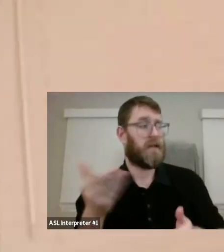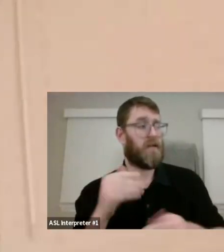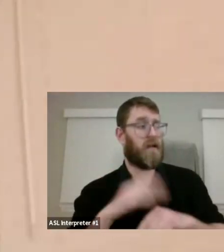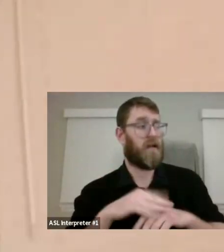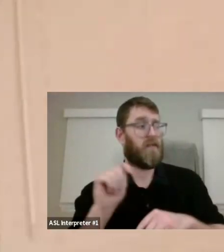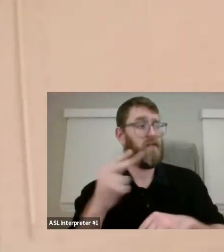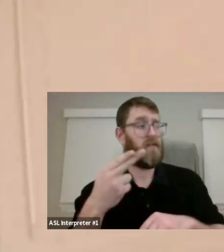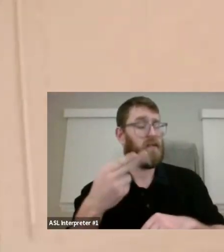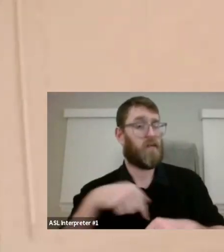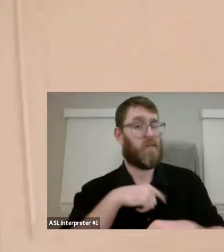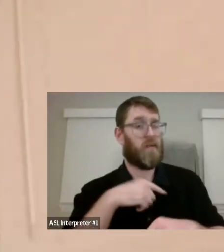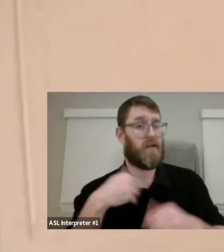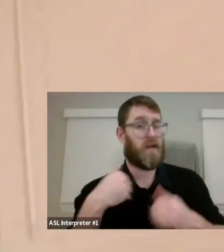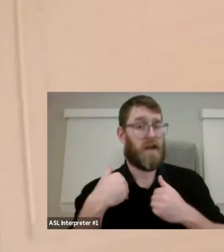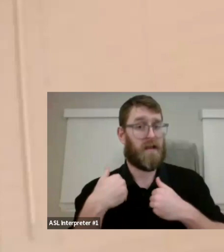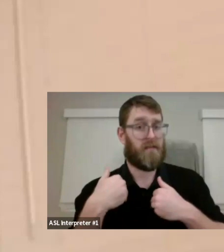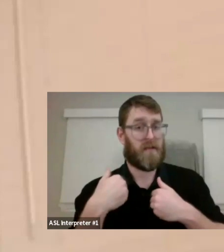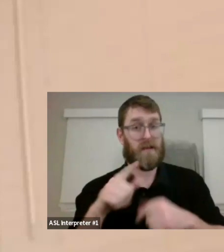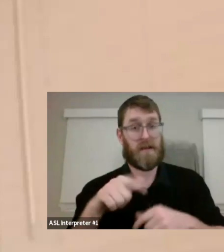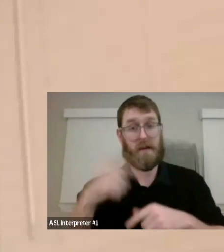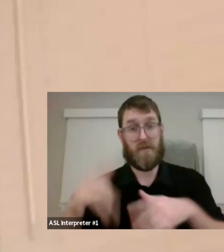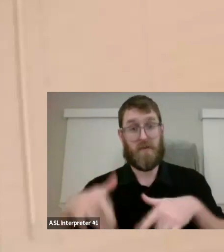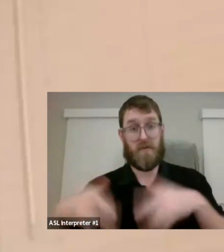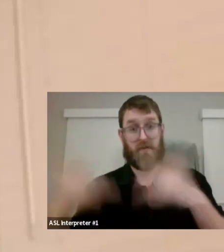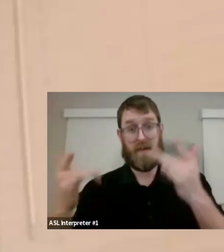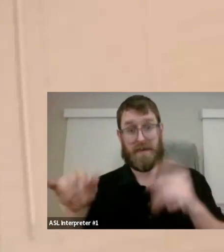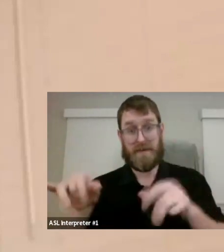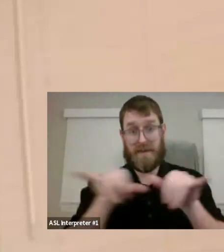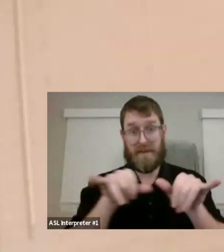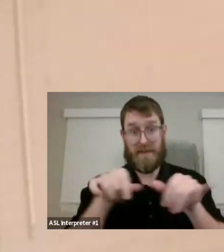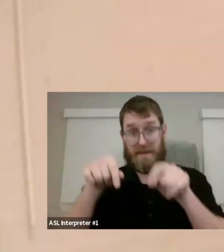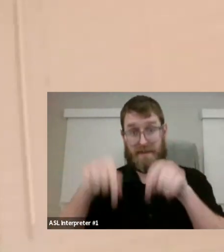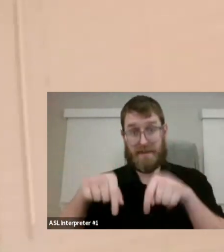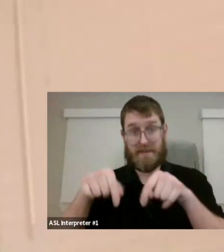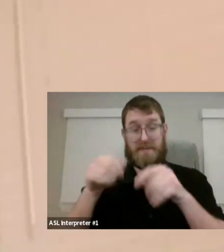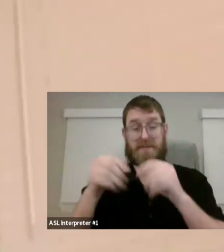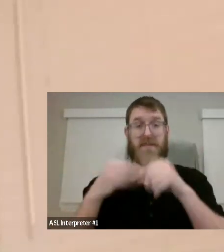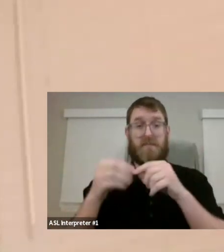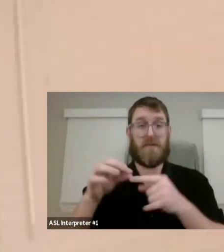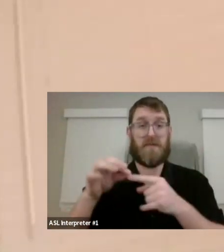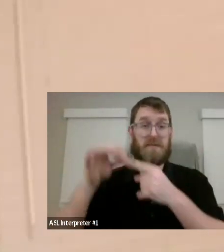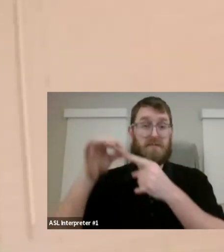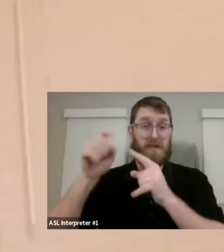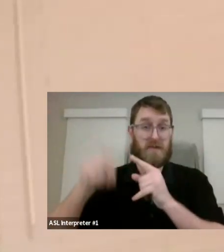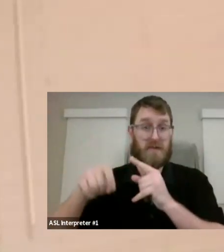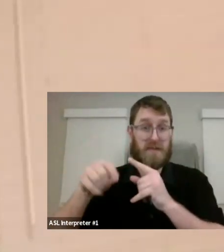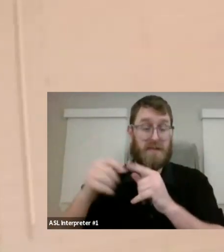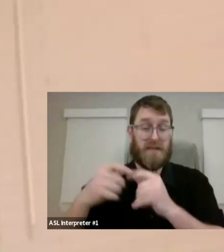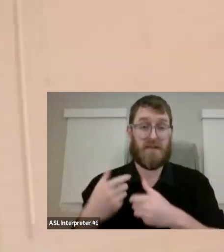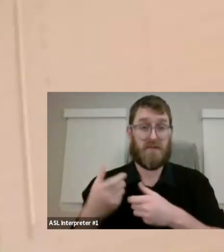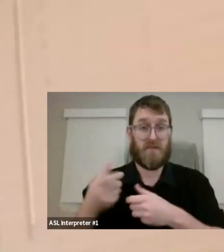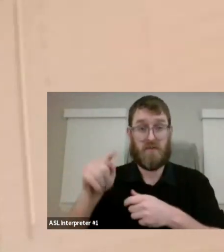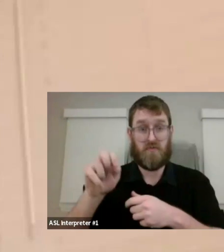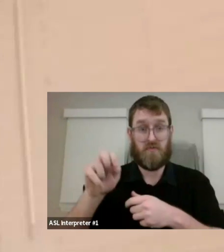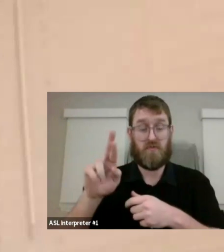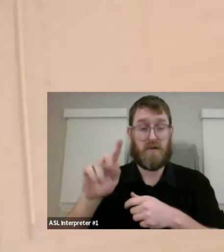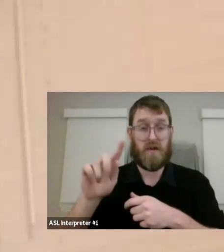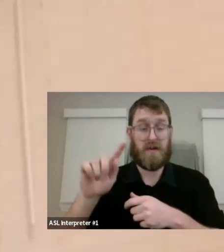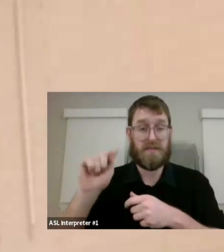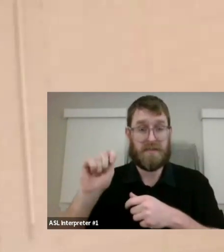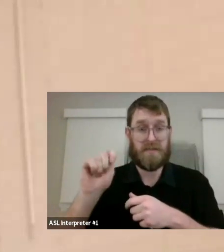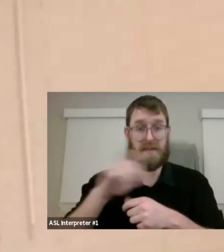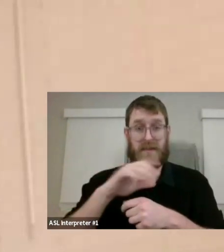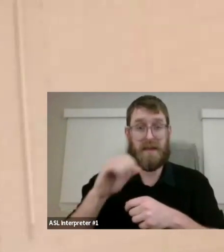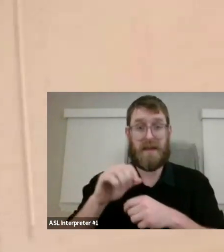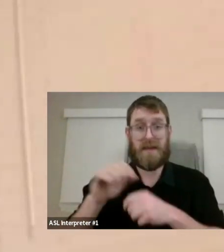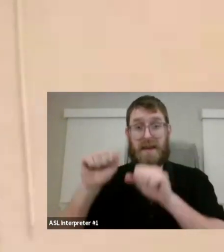we're having another event like this, and it is about special needs trust and ABLE accounts. So hopefully you